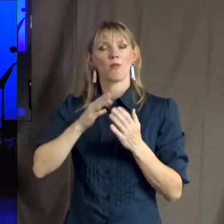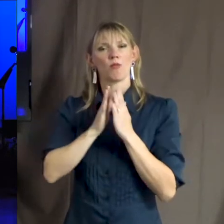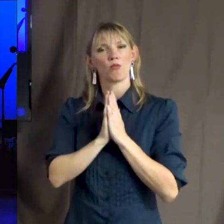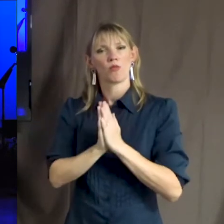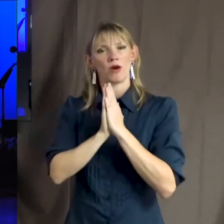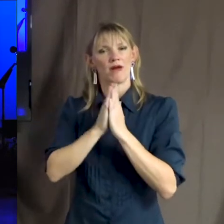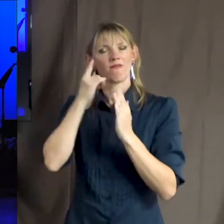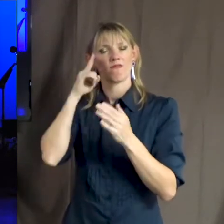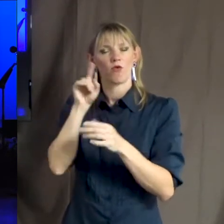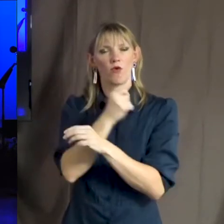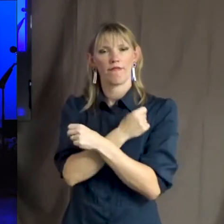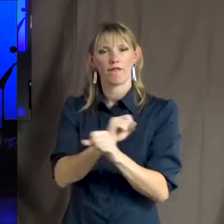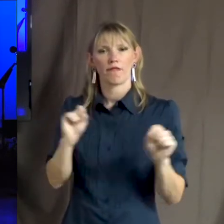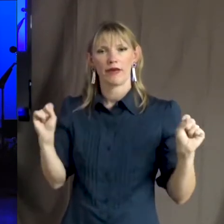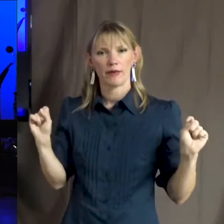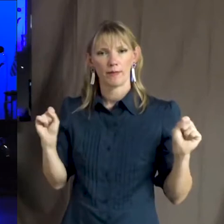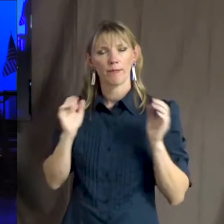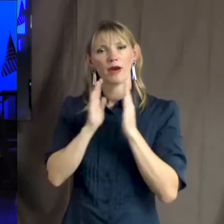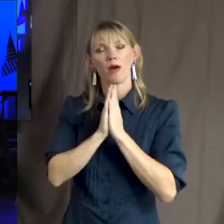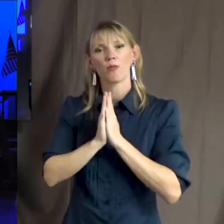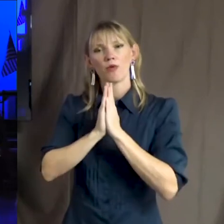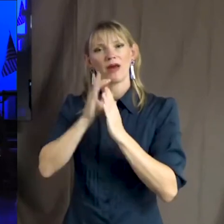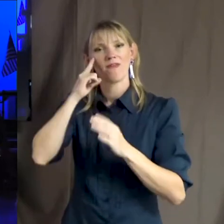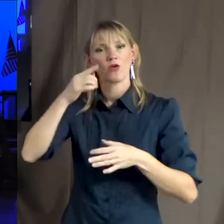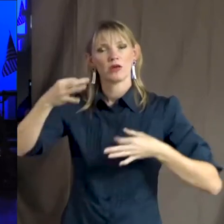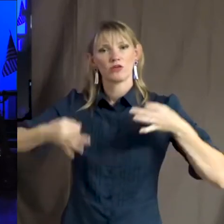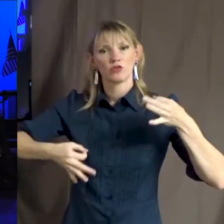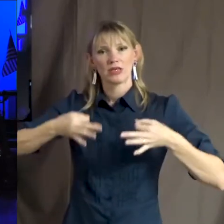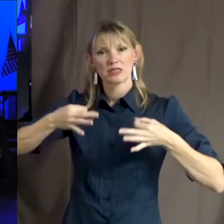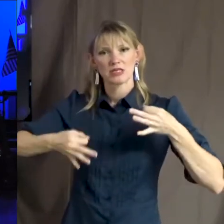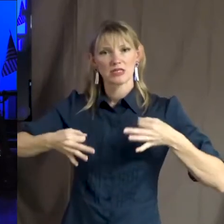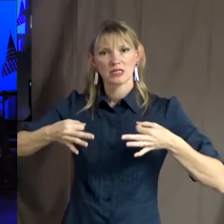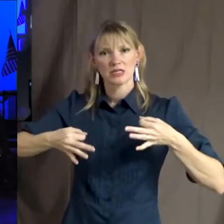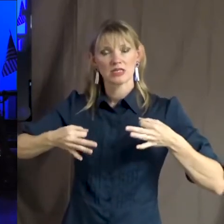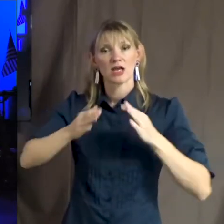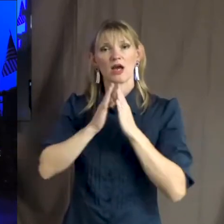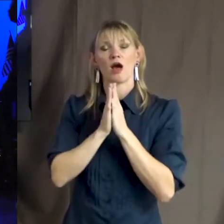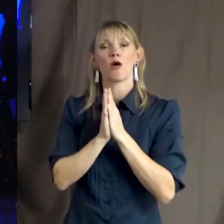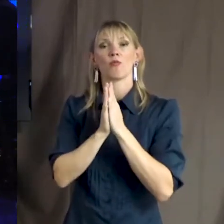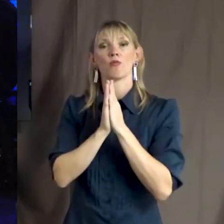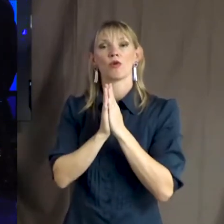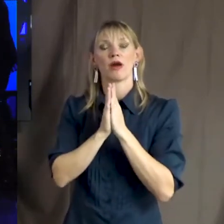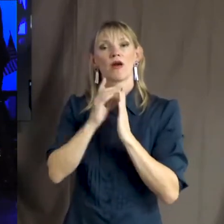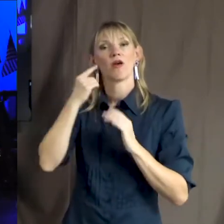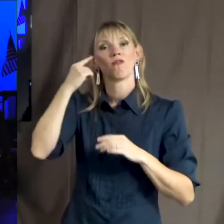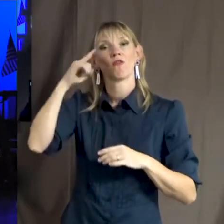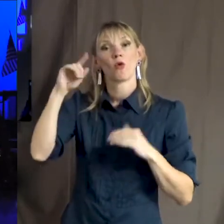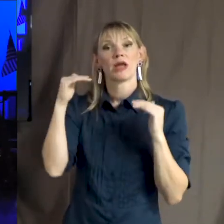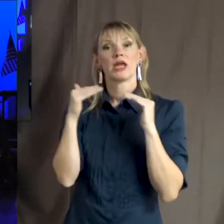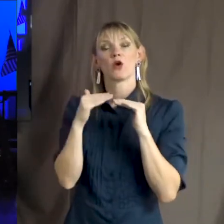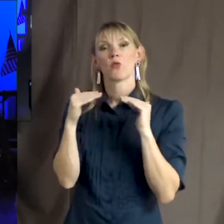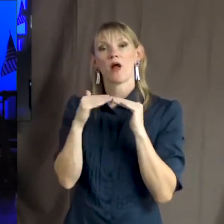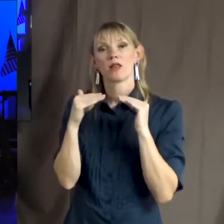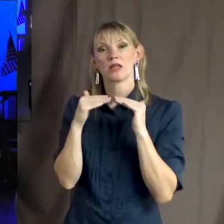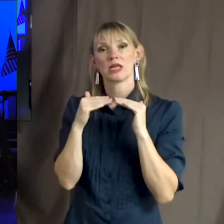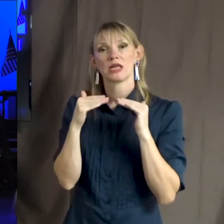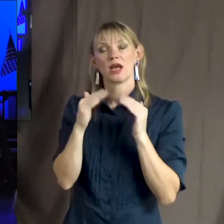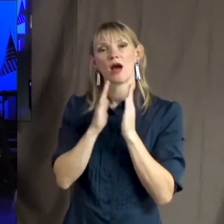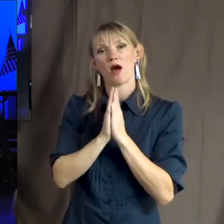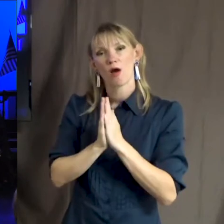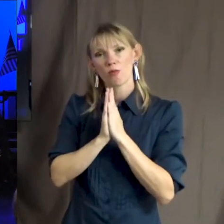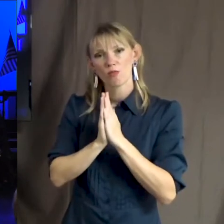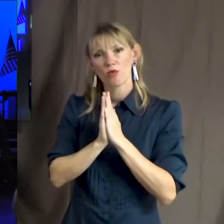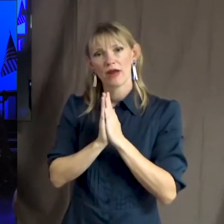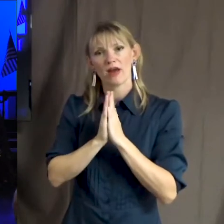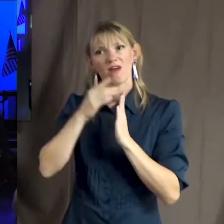freedom, a prayer for justice, a prayer for equality, a prayer for